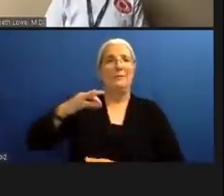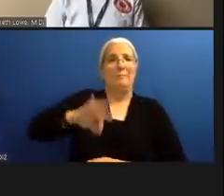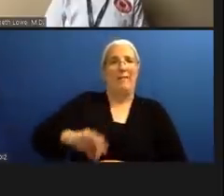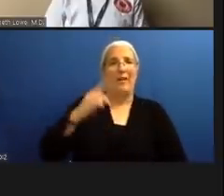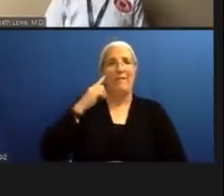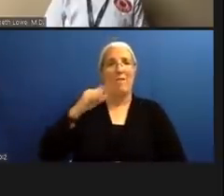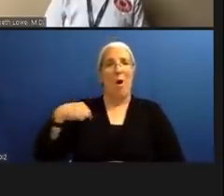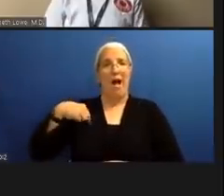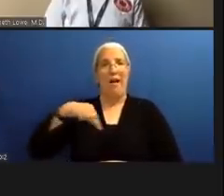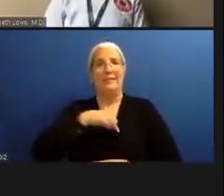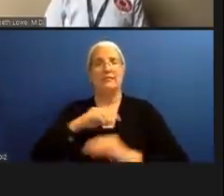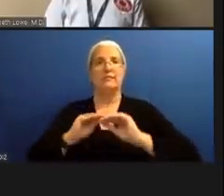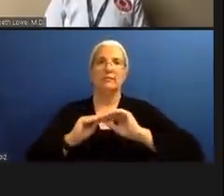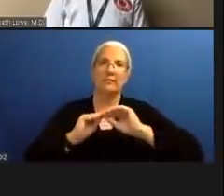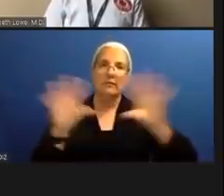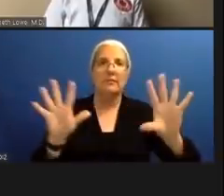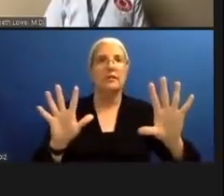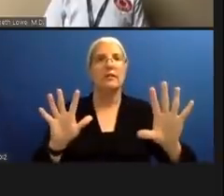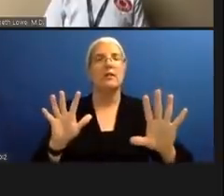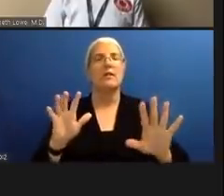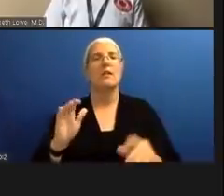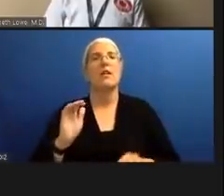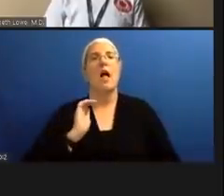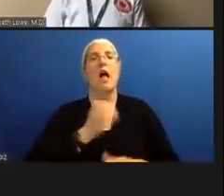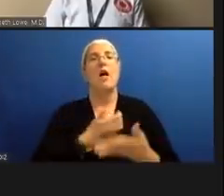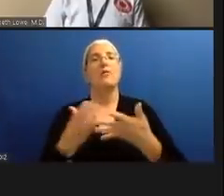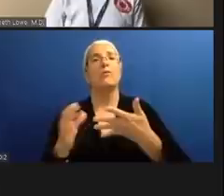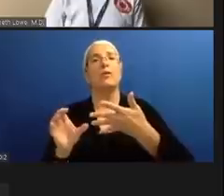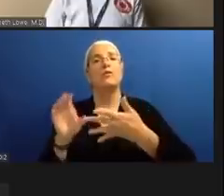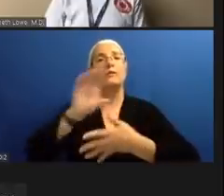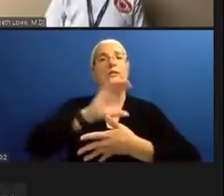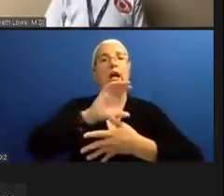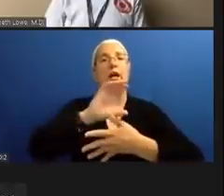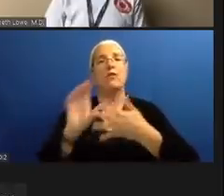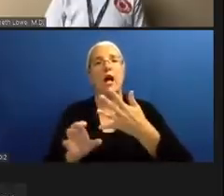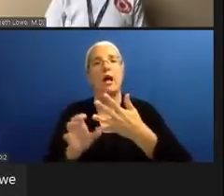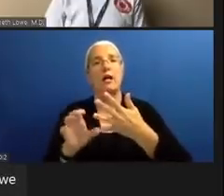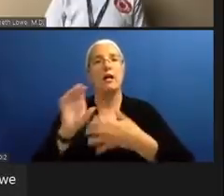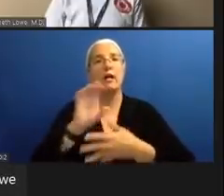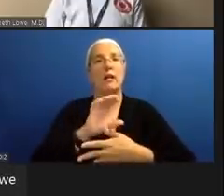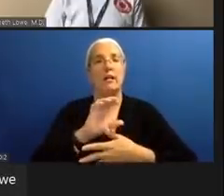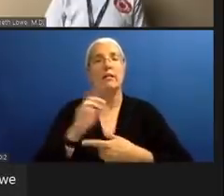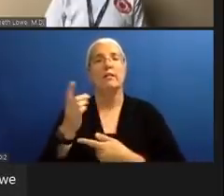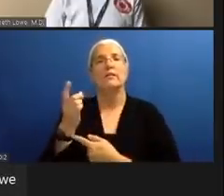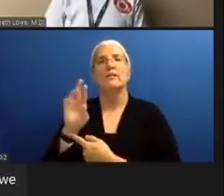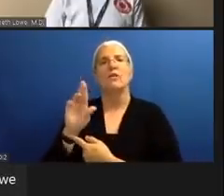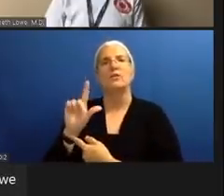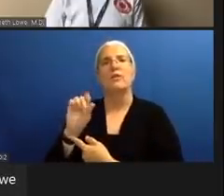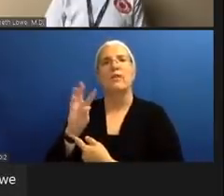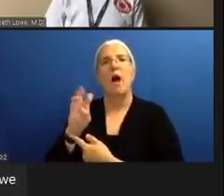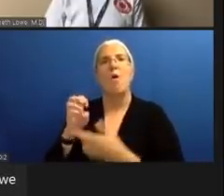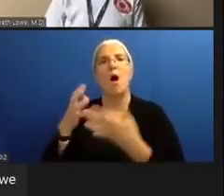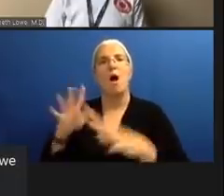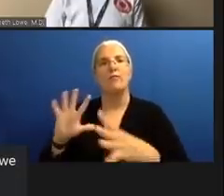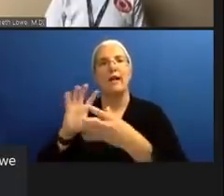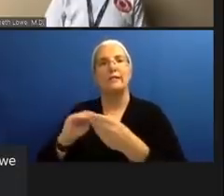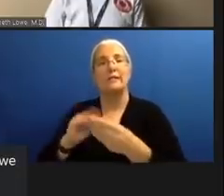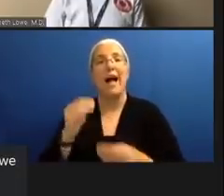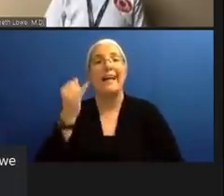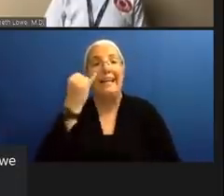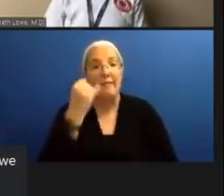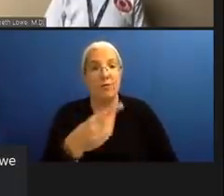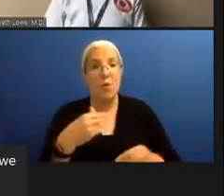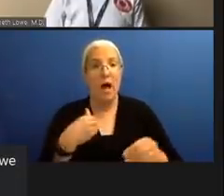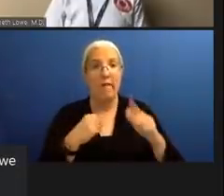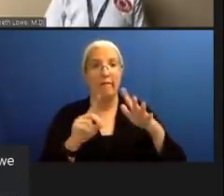the criteria are, as Dr. Lowe articulated, people who are having symptoms consistent with COVID-19, people who have been informed by the health